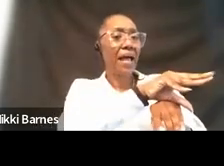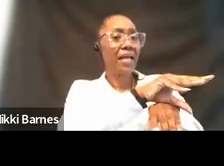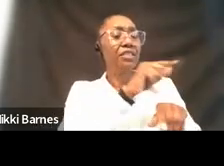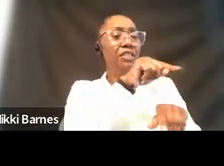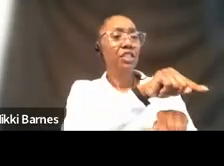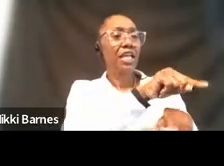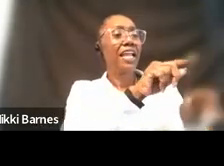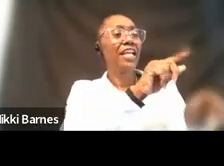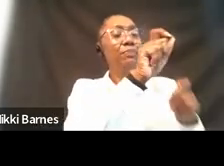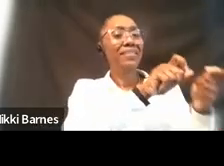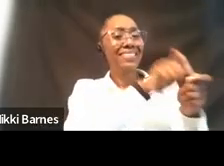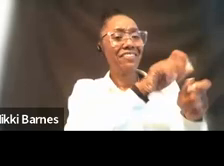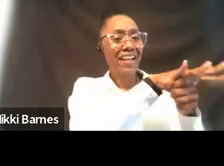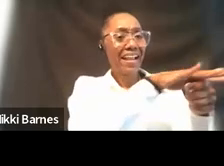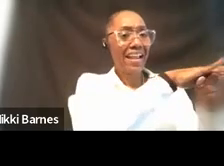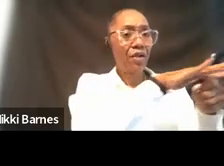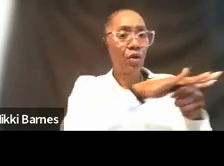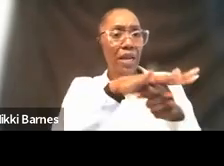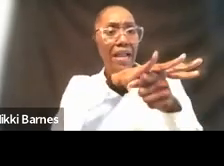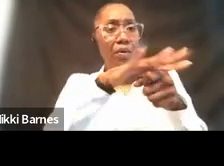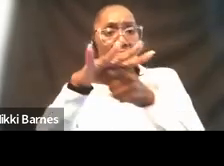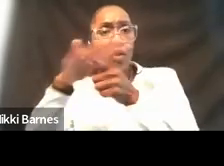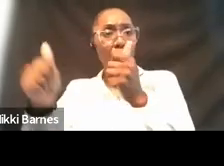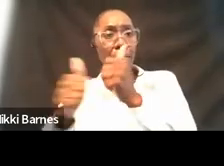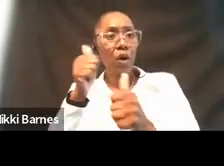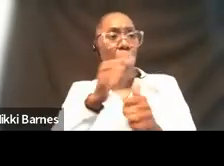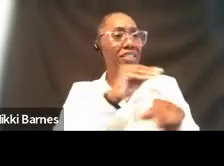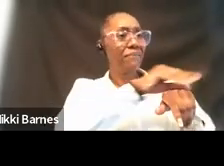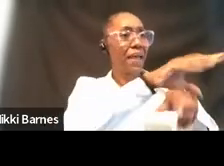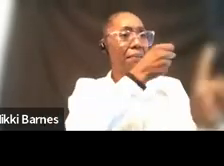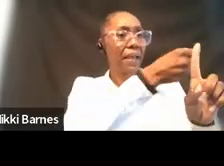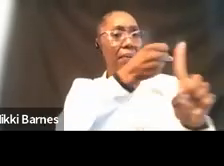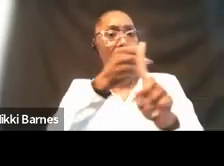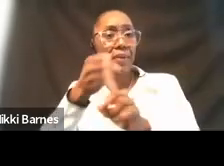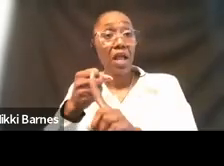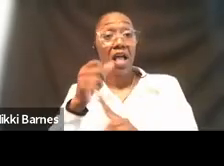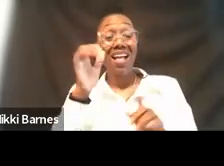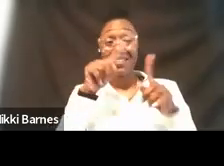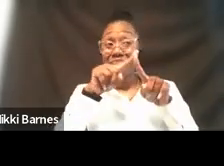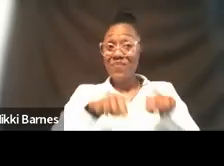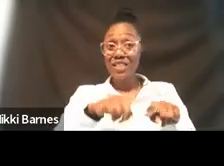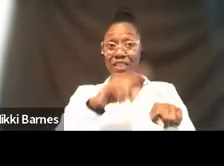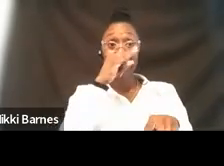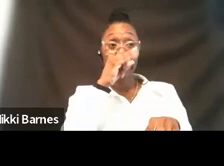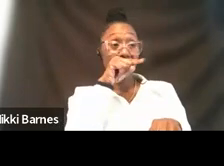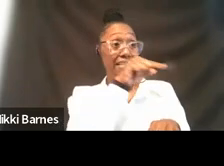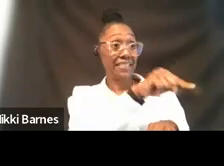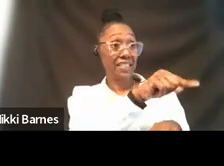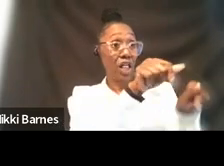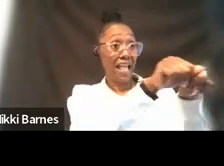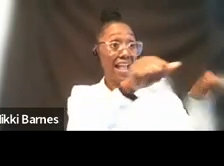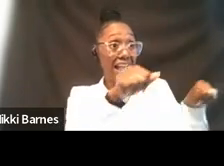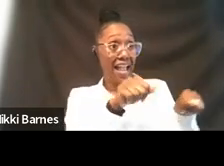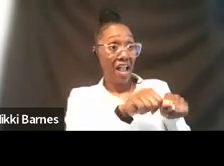most. Why would you think that this is important? Because sometimes where a child is located changes what resources they have